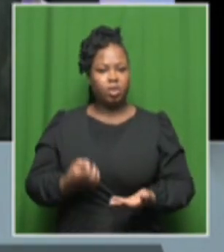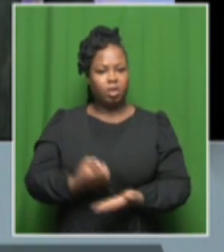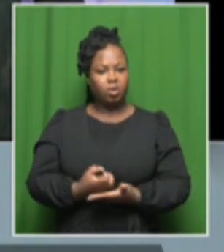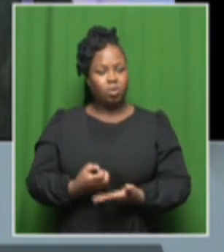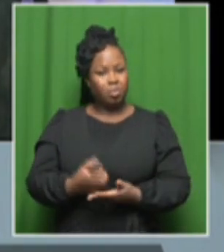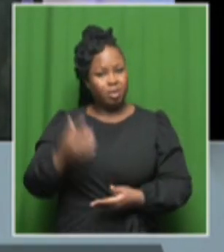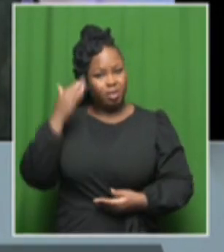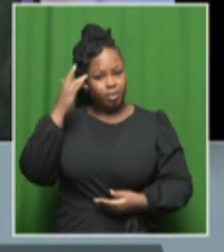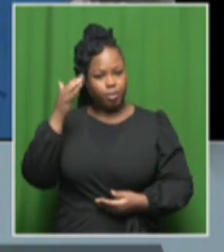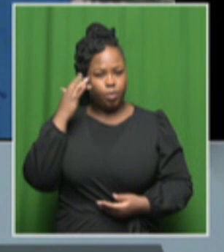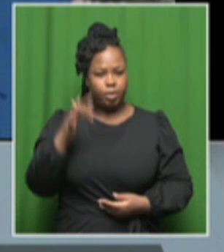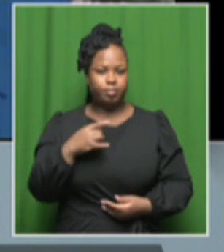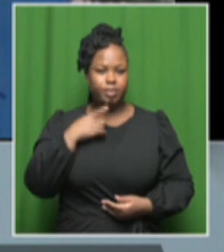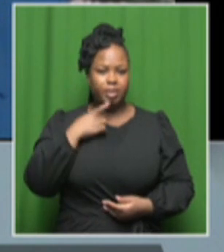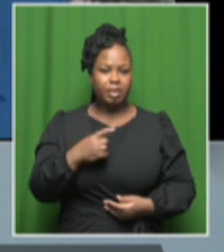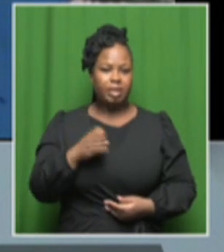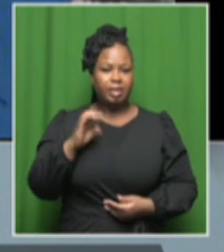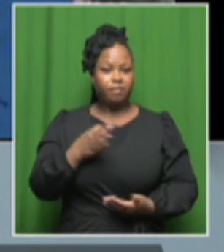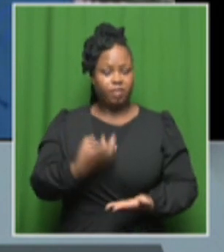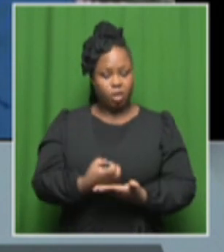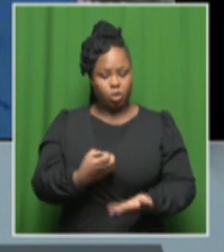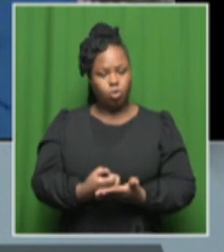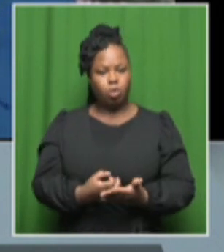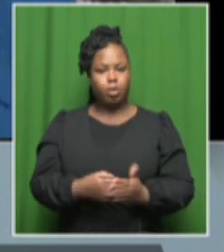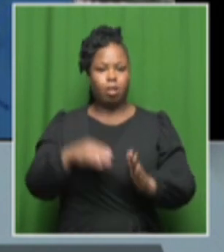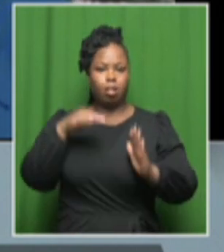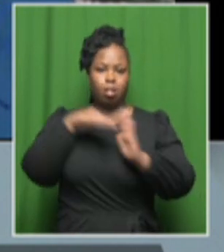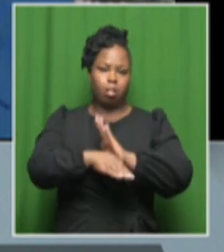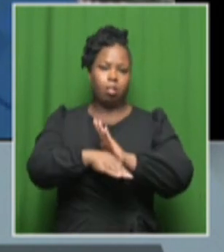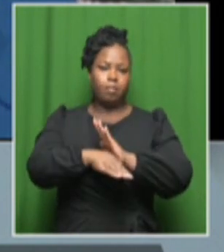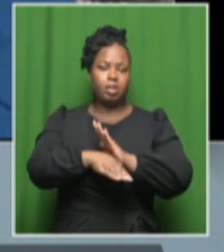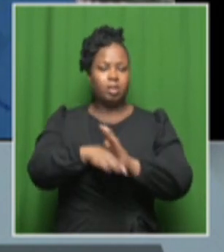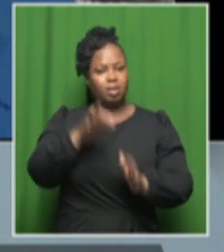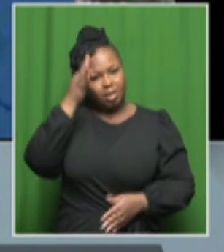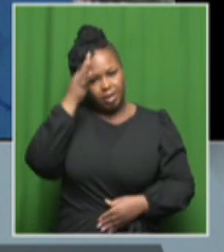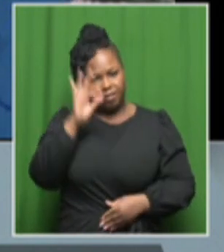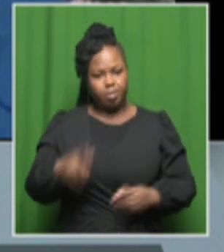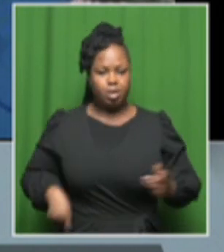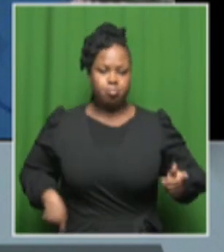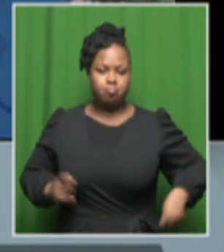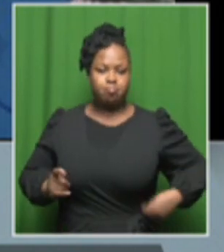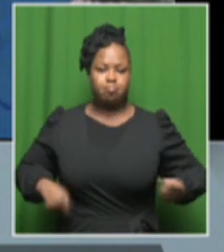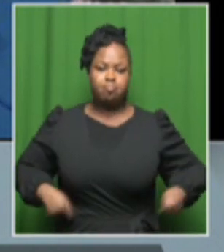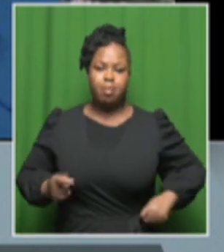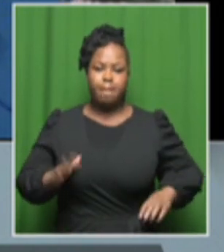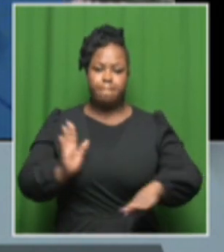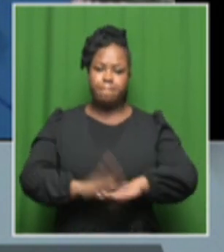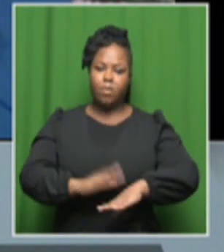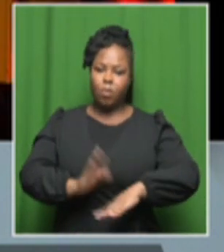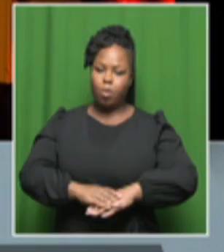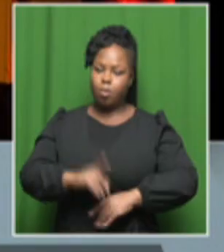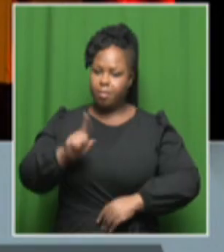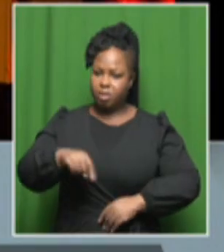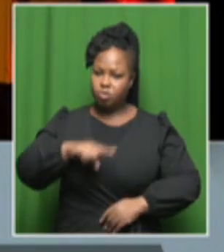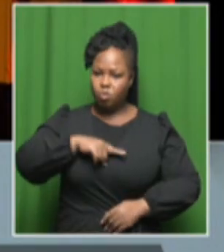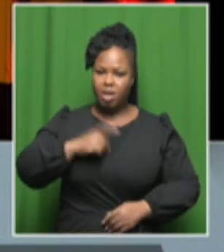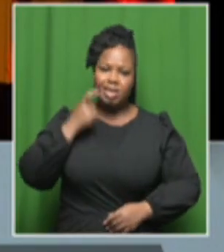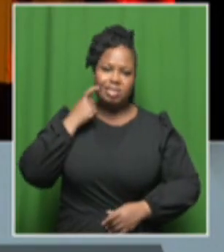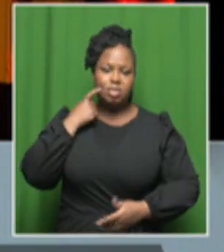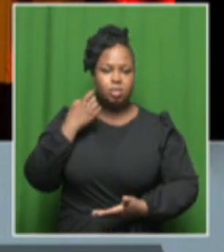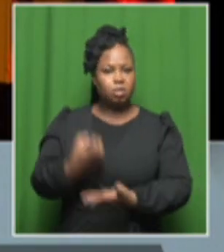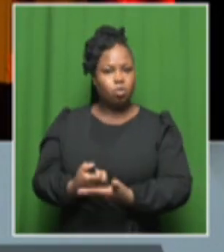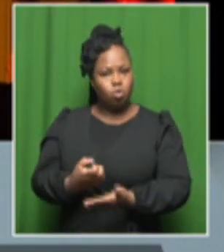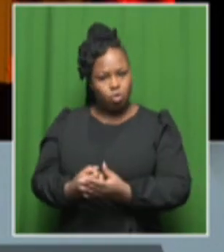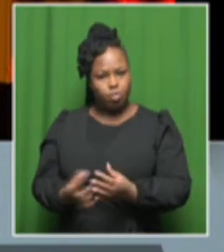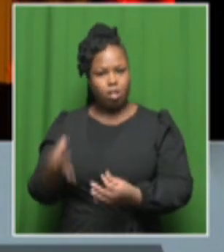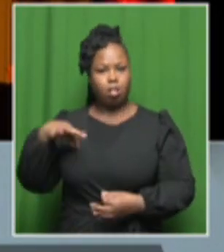you that when the economy is in a downturn, government needs to increase its expenditure to stimulate the economy. So what the minister then